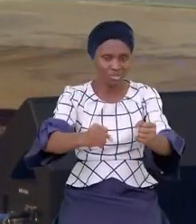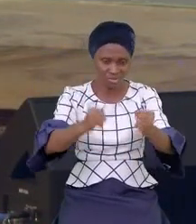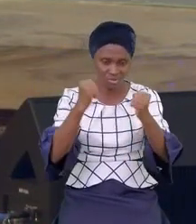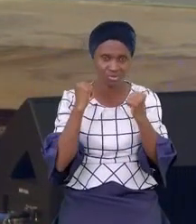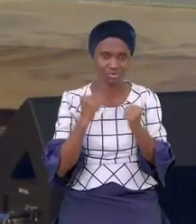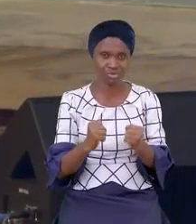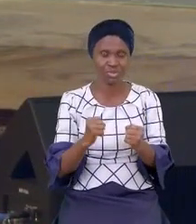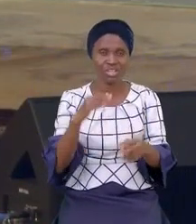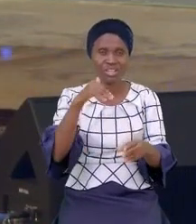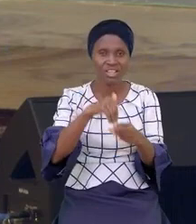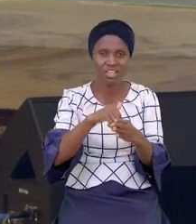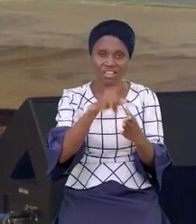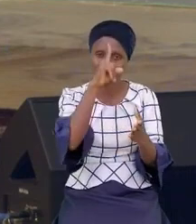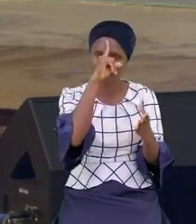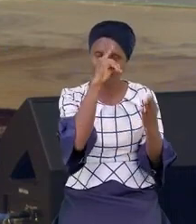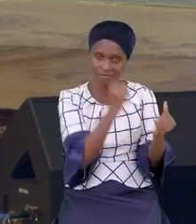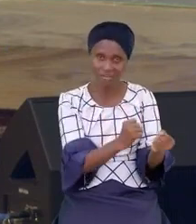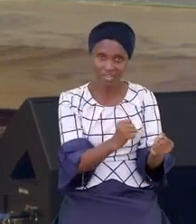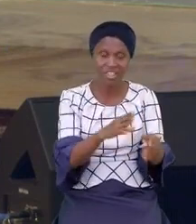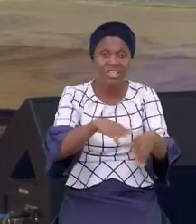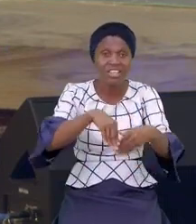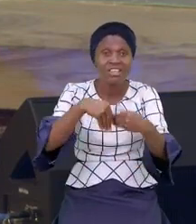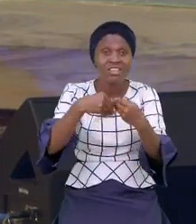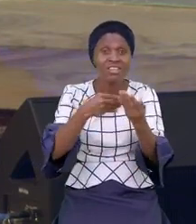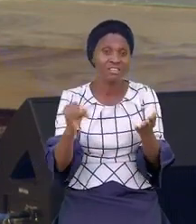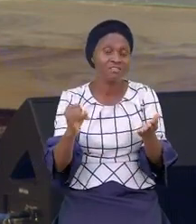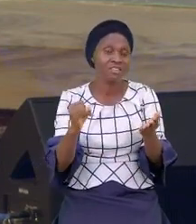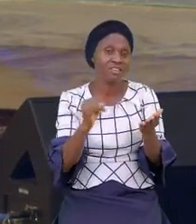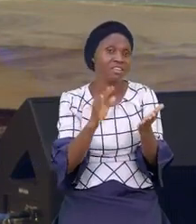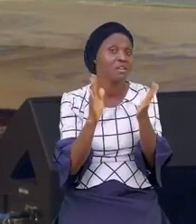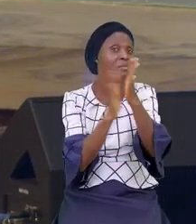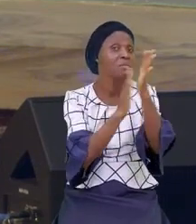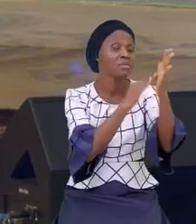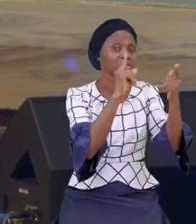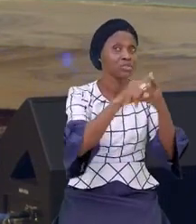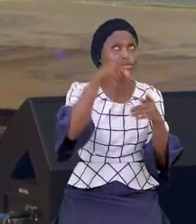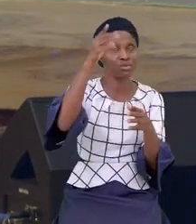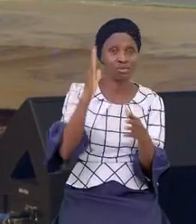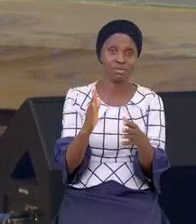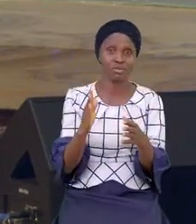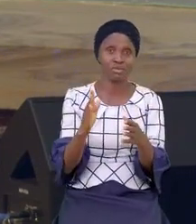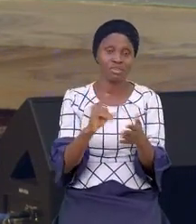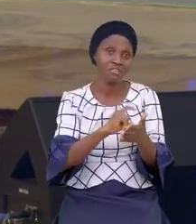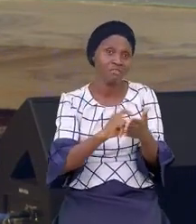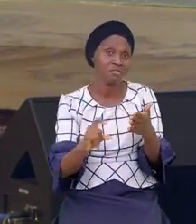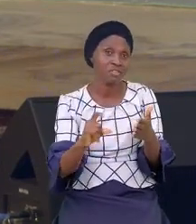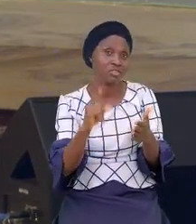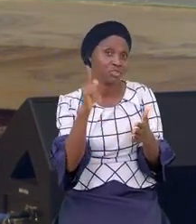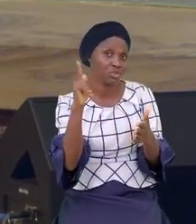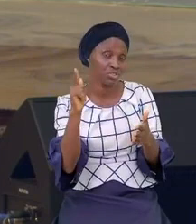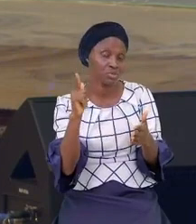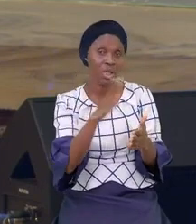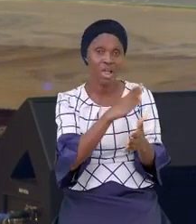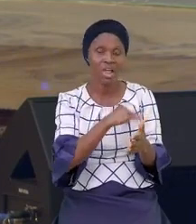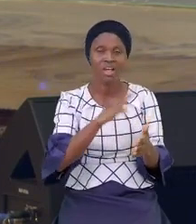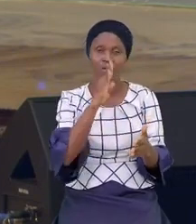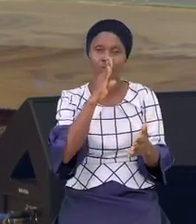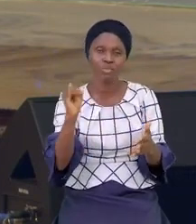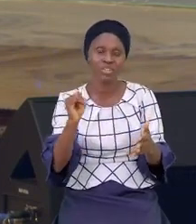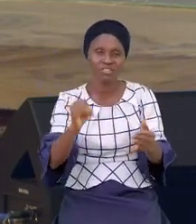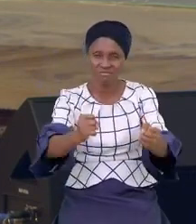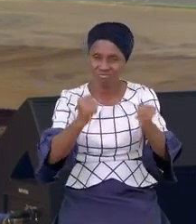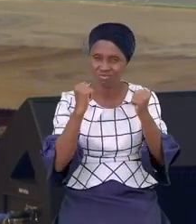faith, giving glory to God. Then verse 21, and being fully persuaded